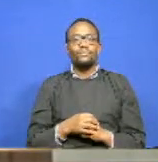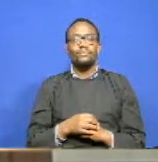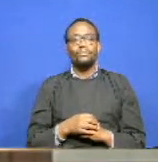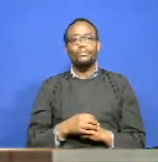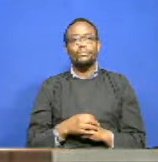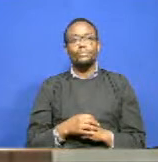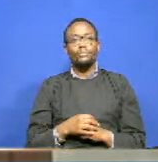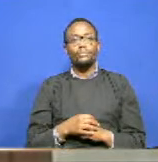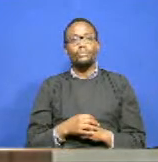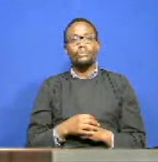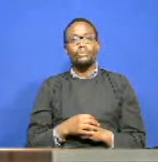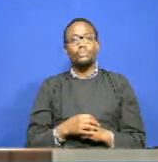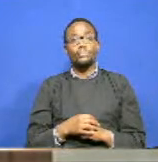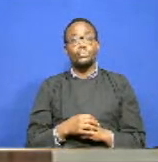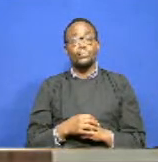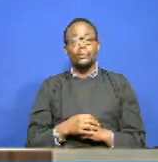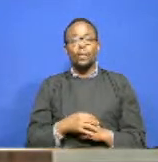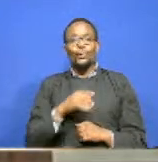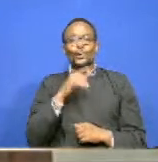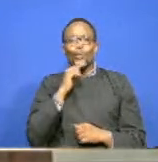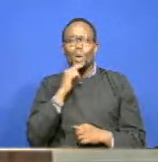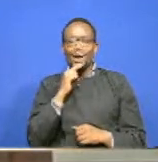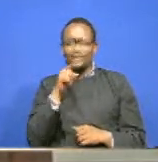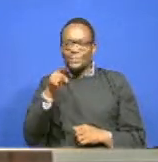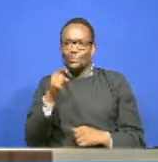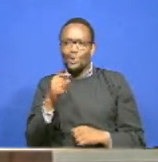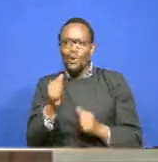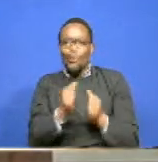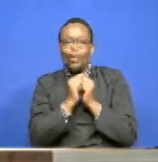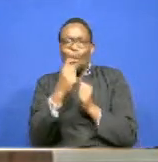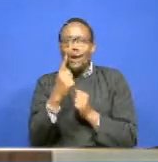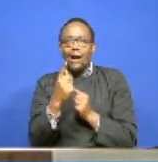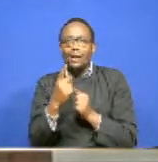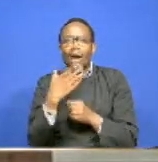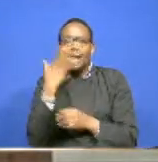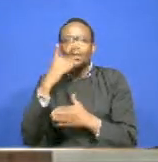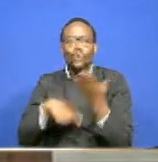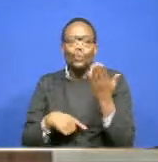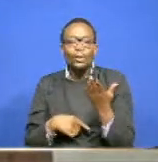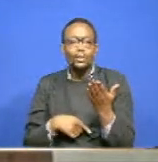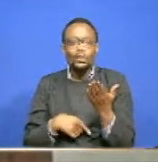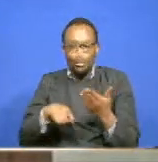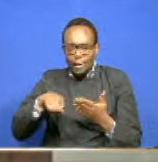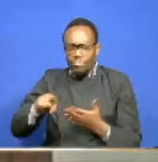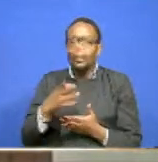what was the response of this man with the one talent? He did not want